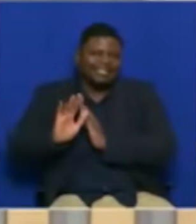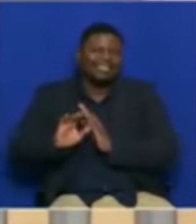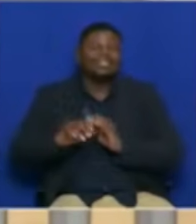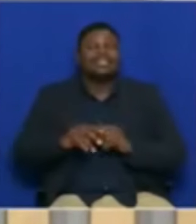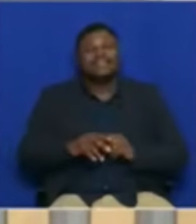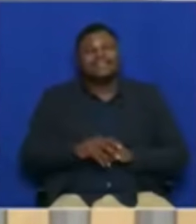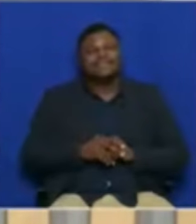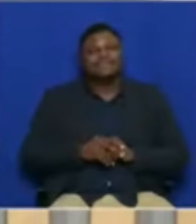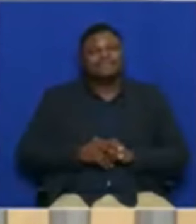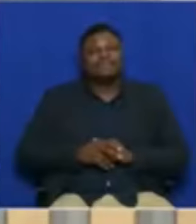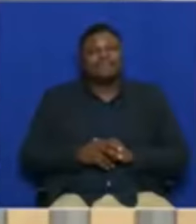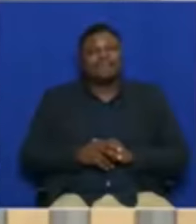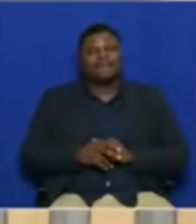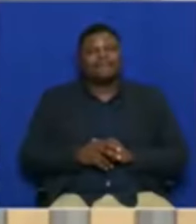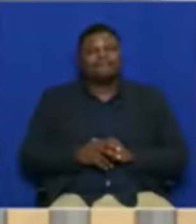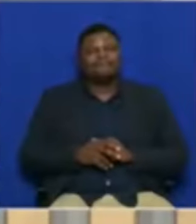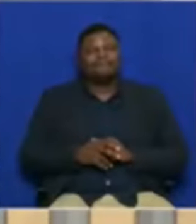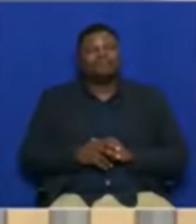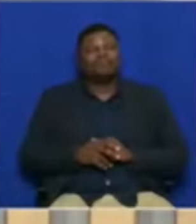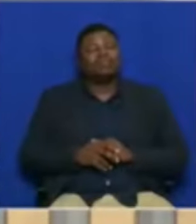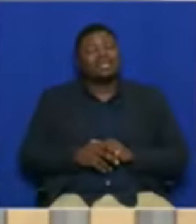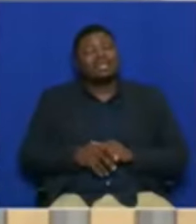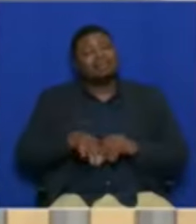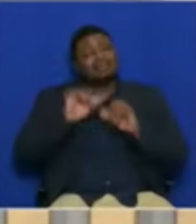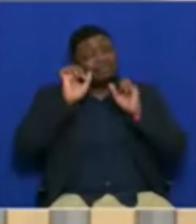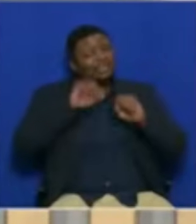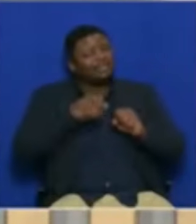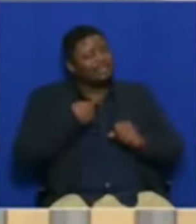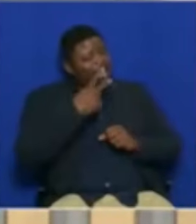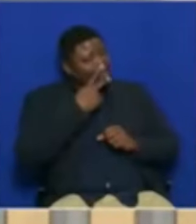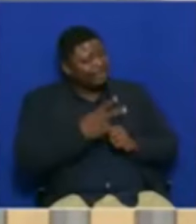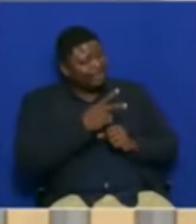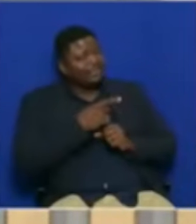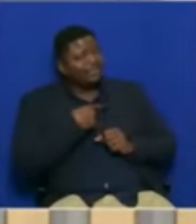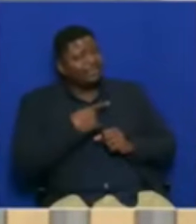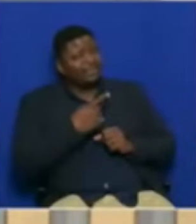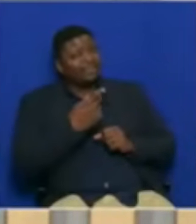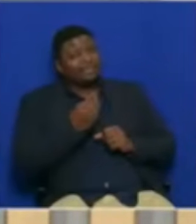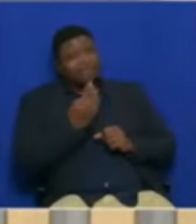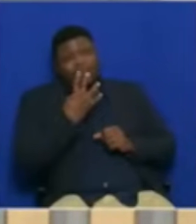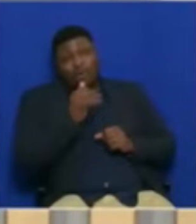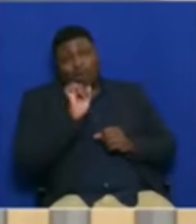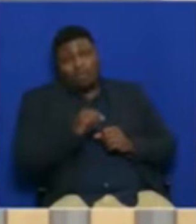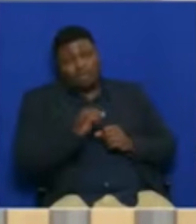Yes, no, I see. It refers to it at 4. So it is that letter. Yes, 793. So